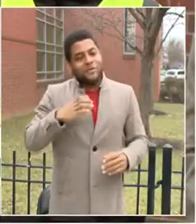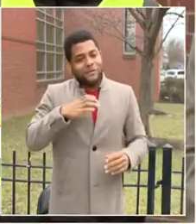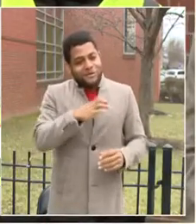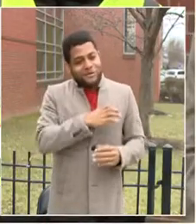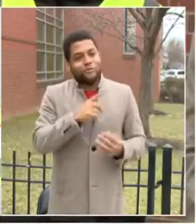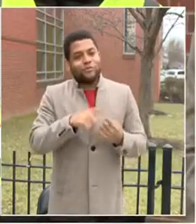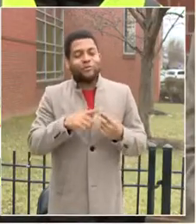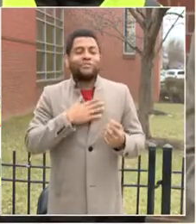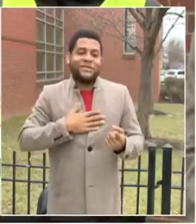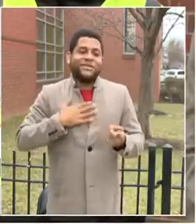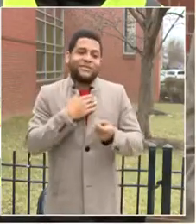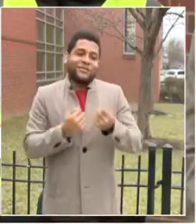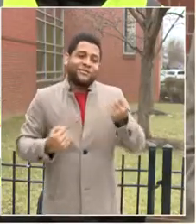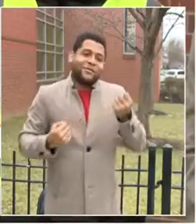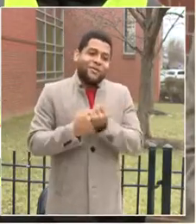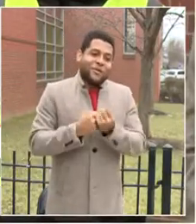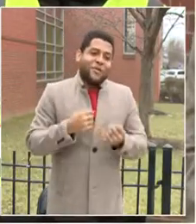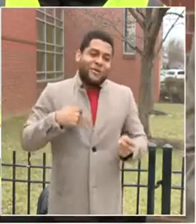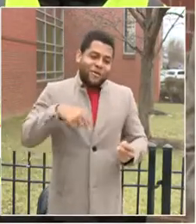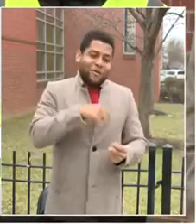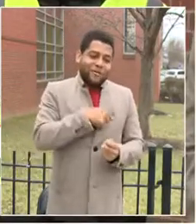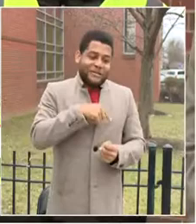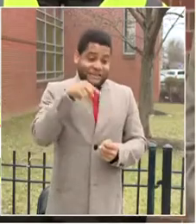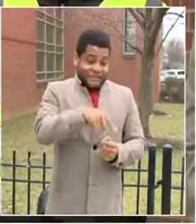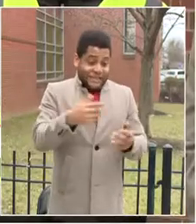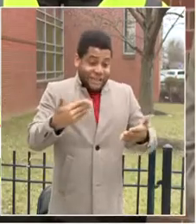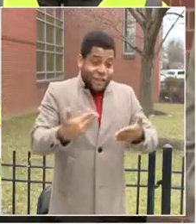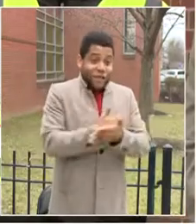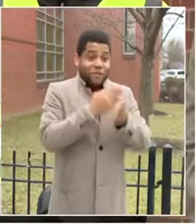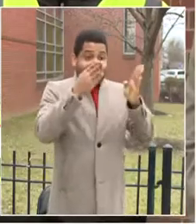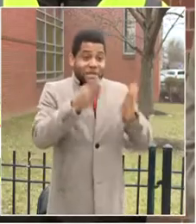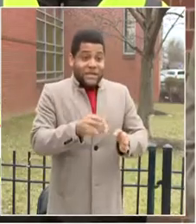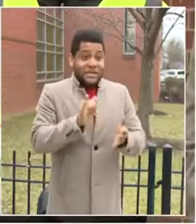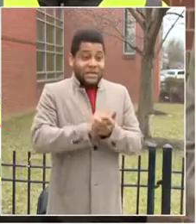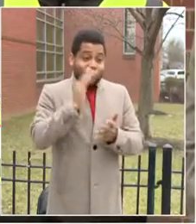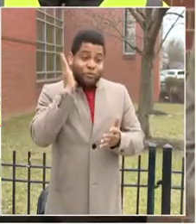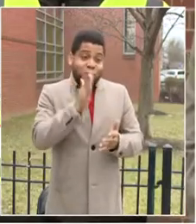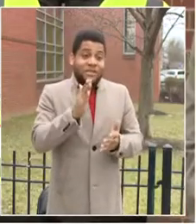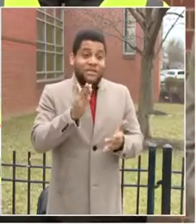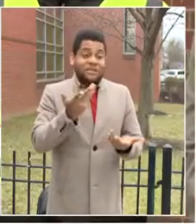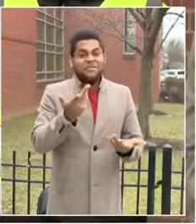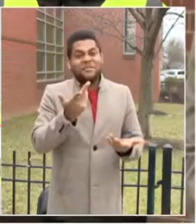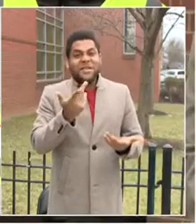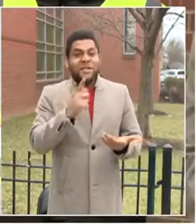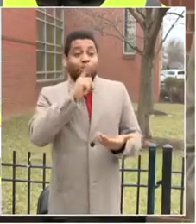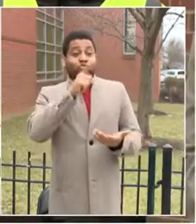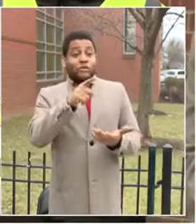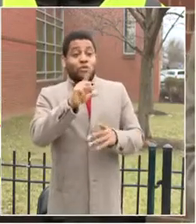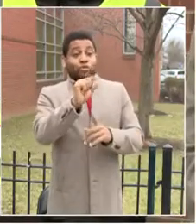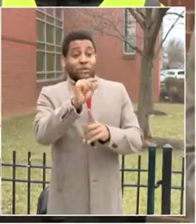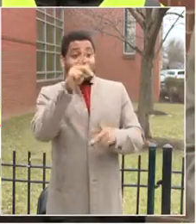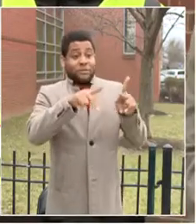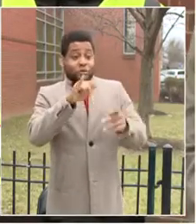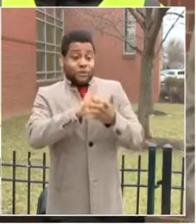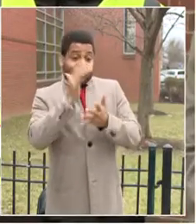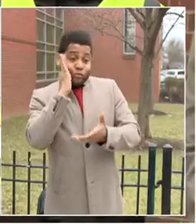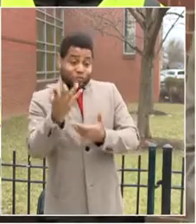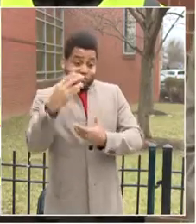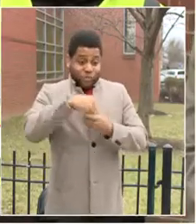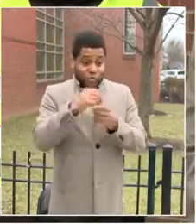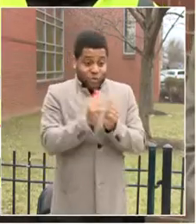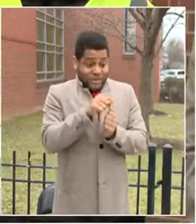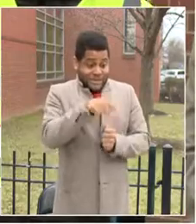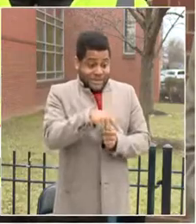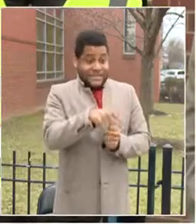of this new person that is going to, 20 people, in fact, that will be a part of these